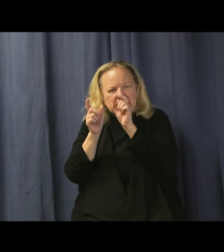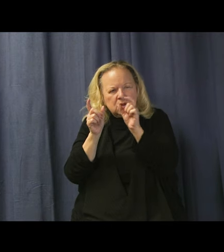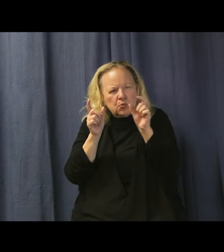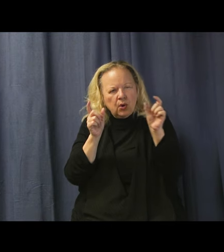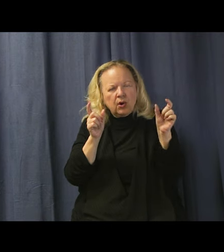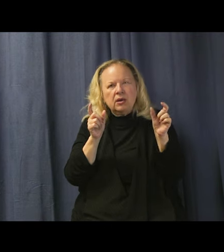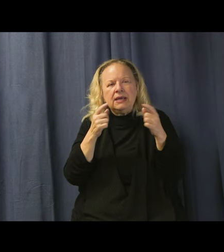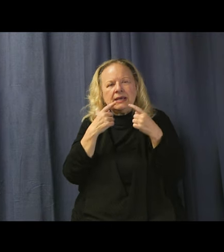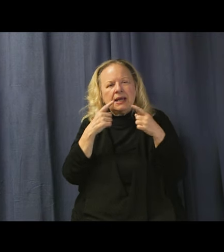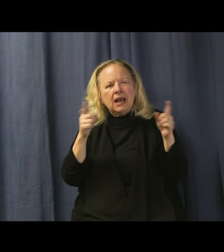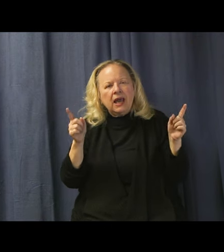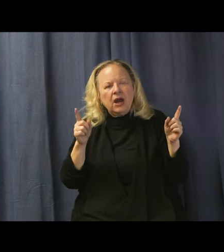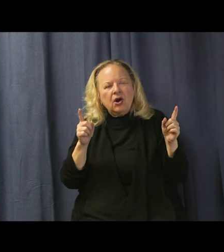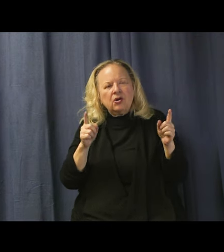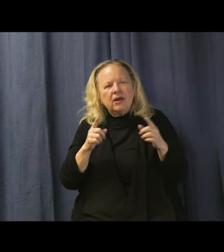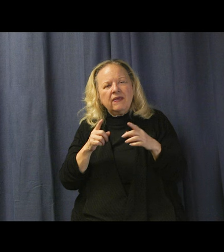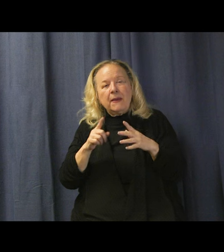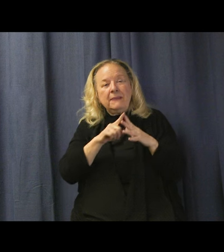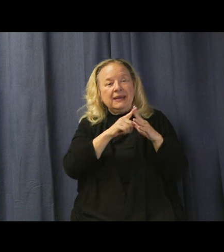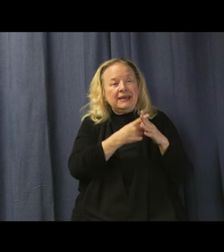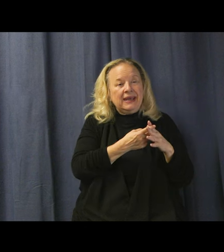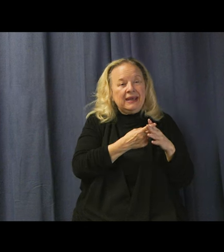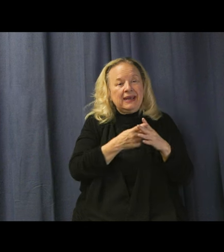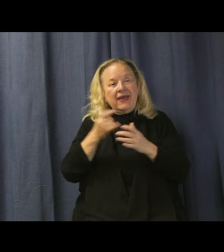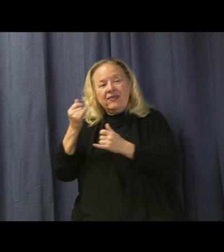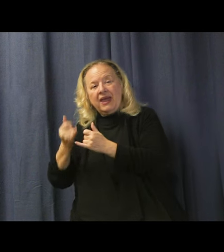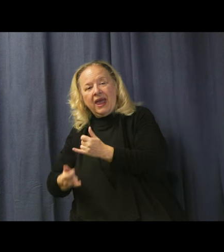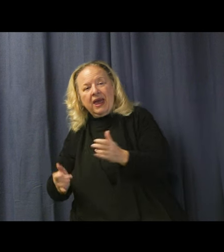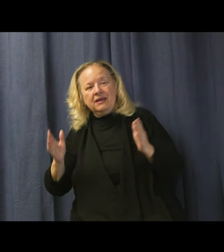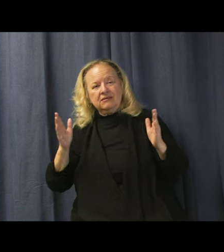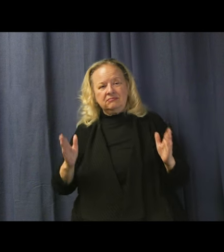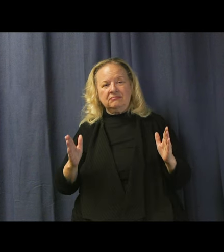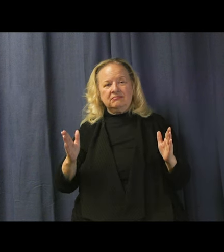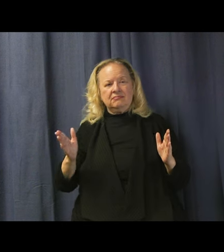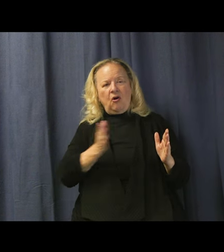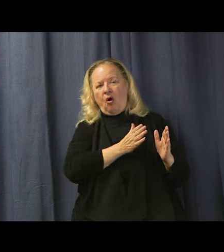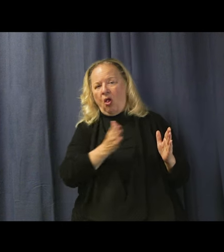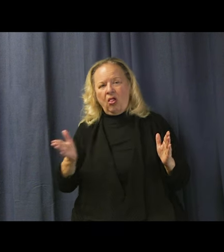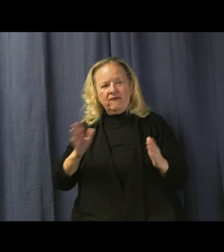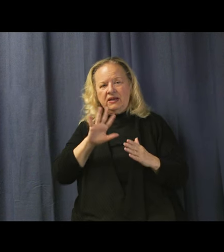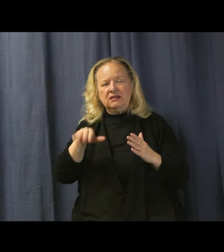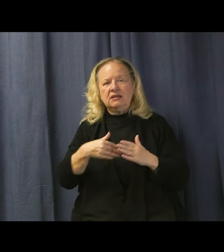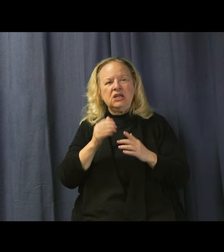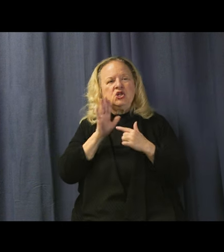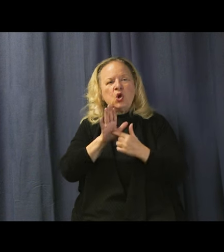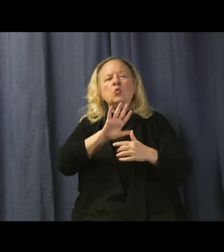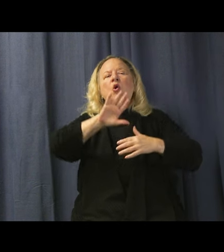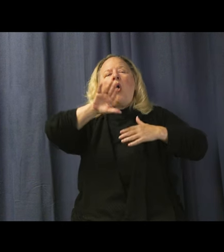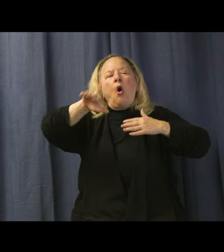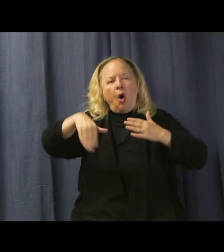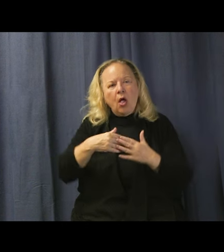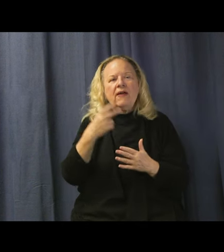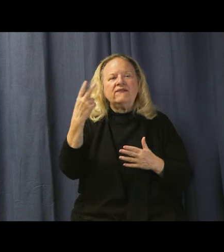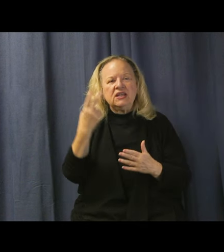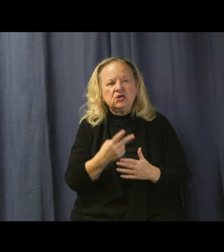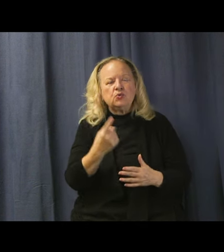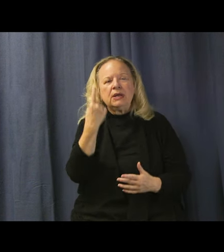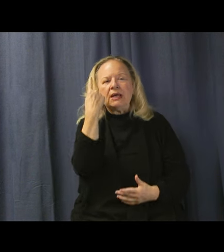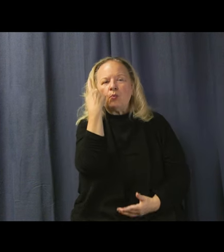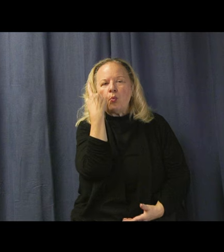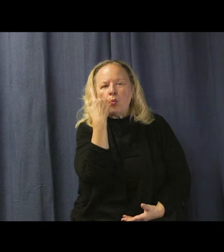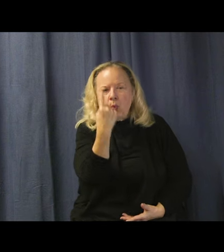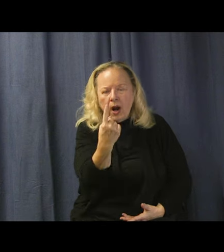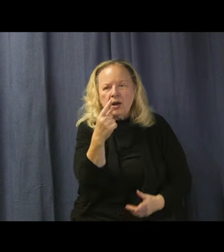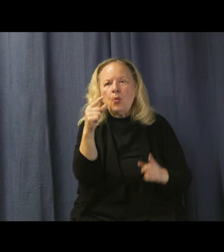He declared the end from the beginning. This is the beginning. It means the beginning, and he showed you all of history in the one